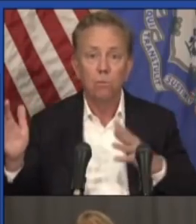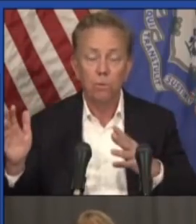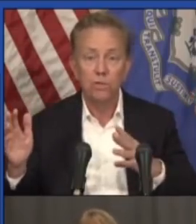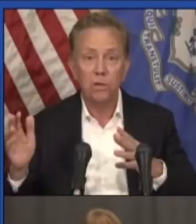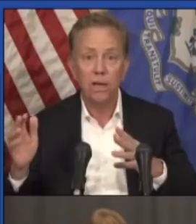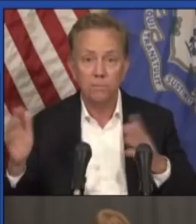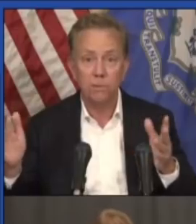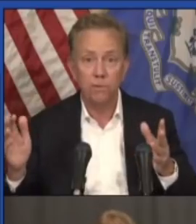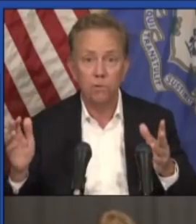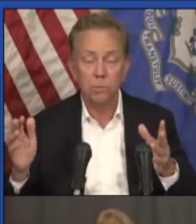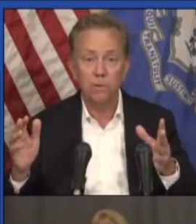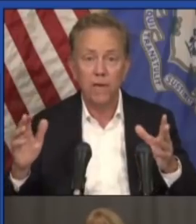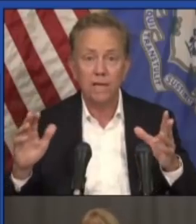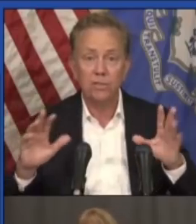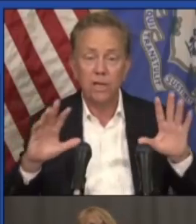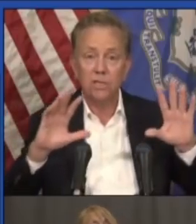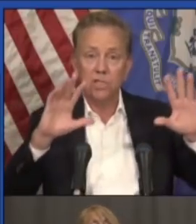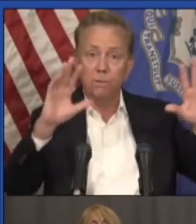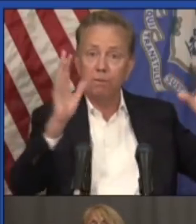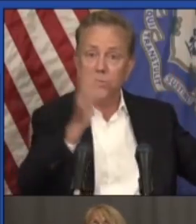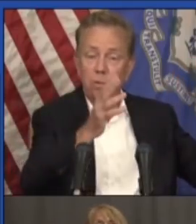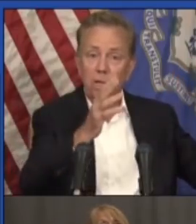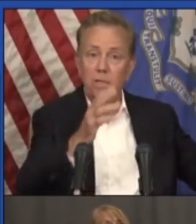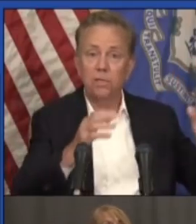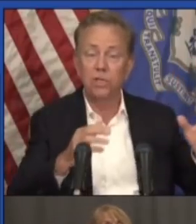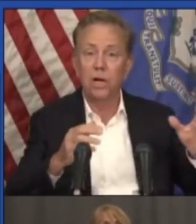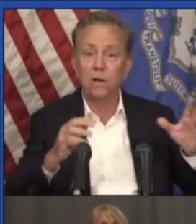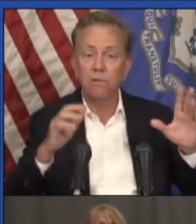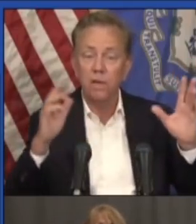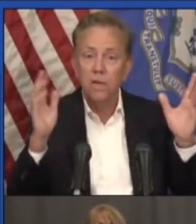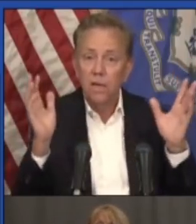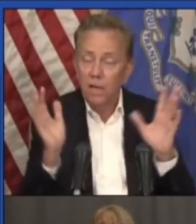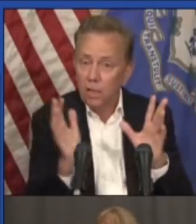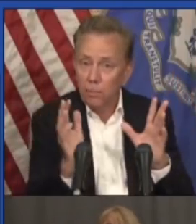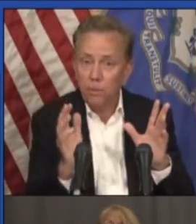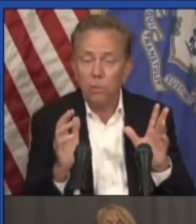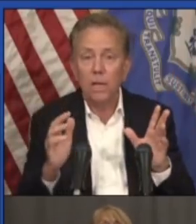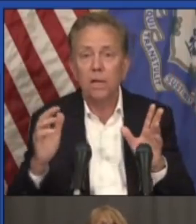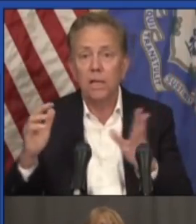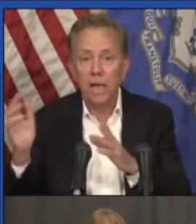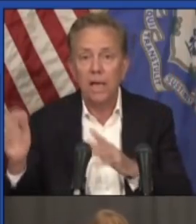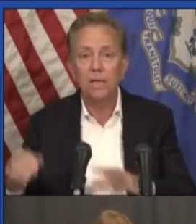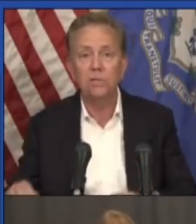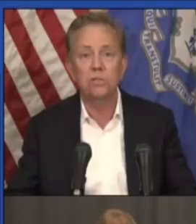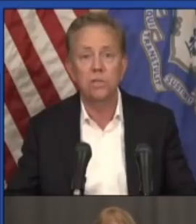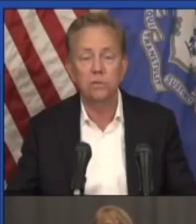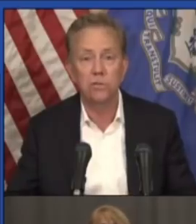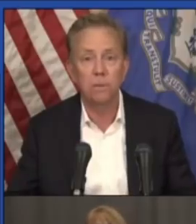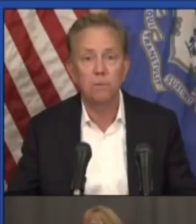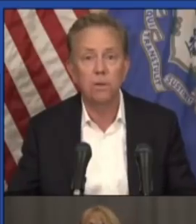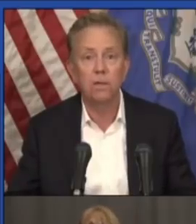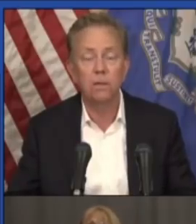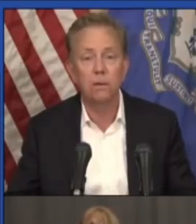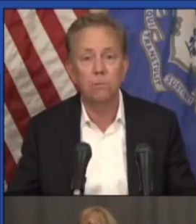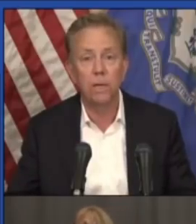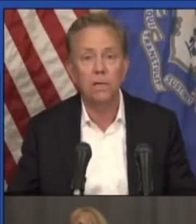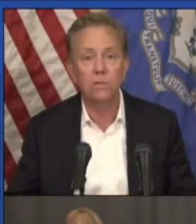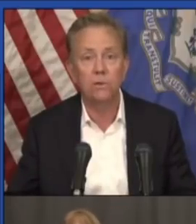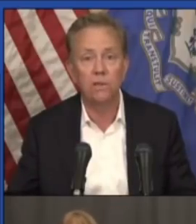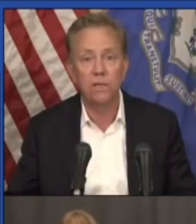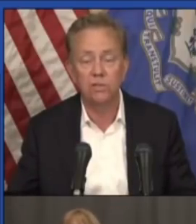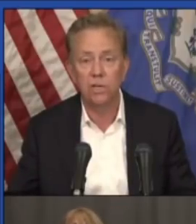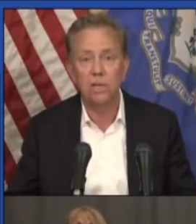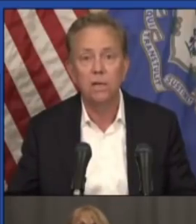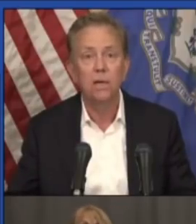pockets where we still have some folks to be vaccinated, some of it's related to geography, a little bit related to age, and still some are